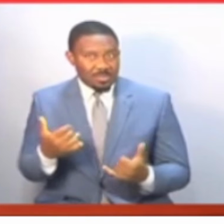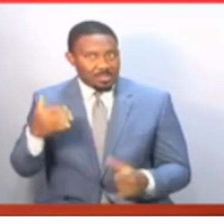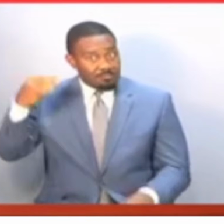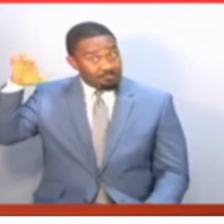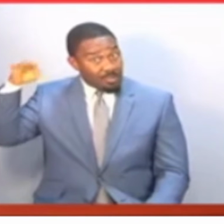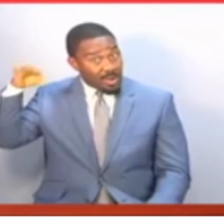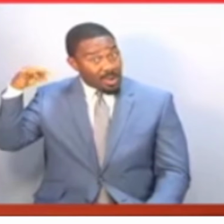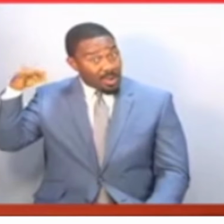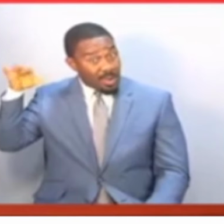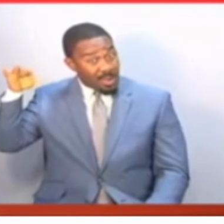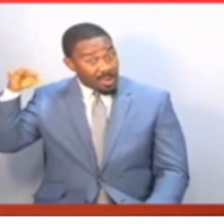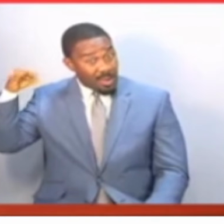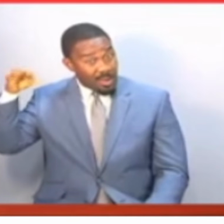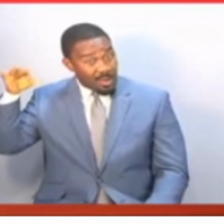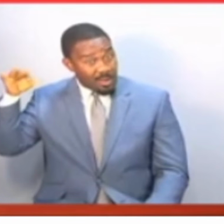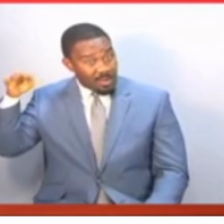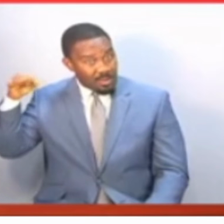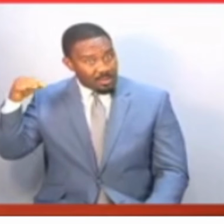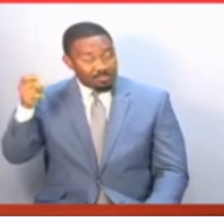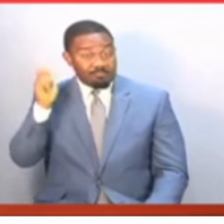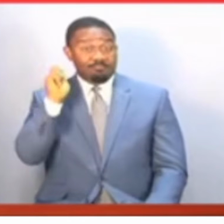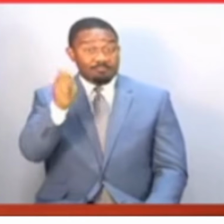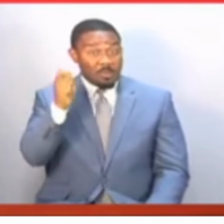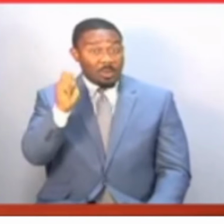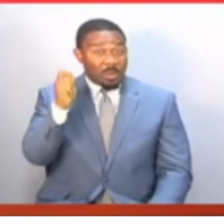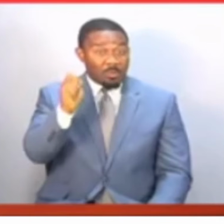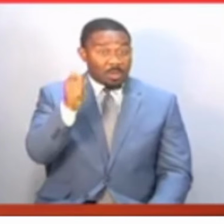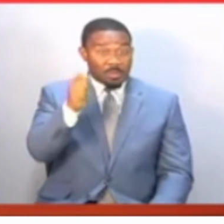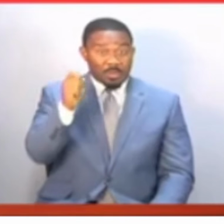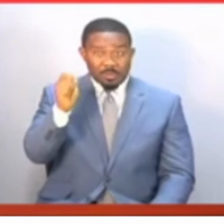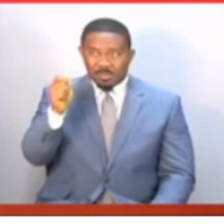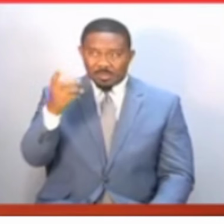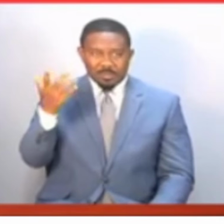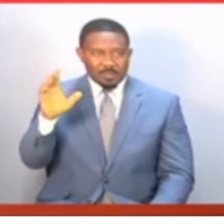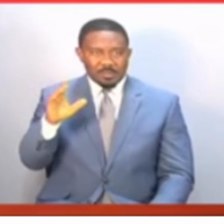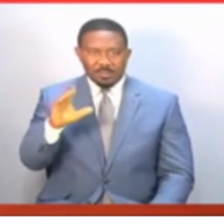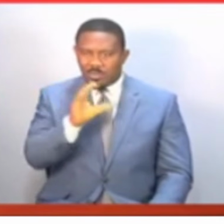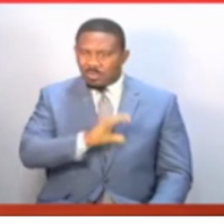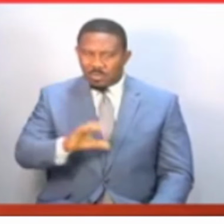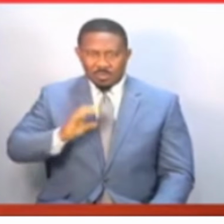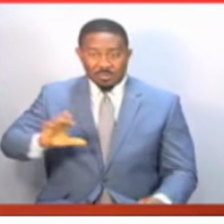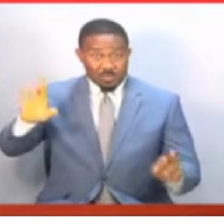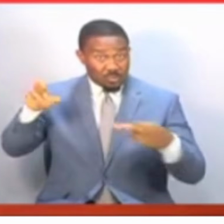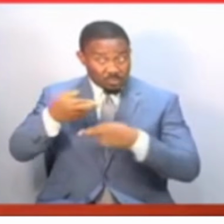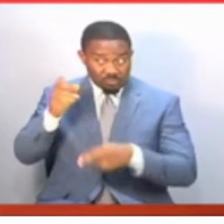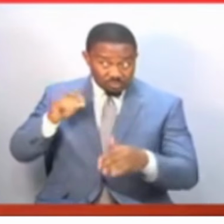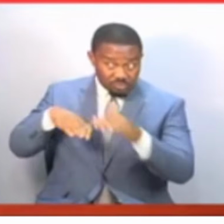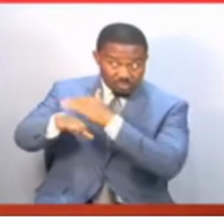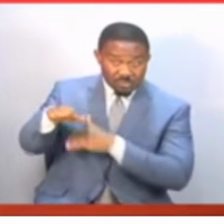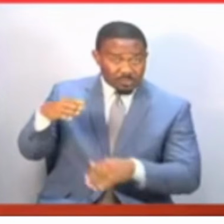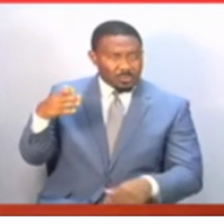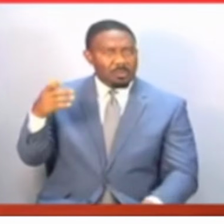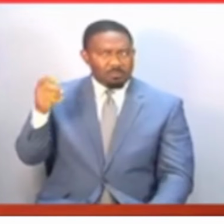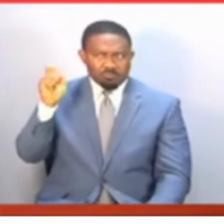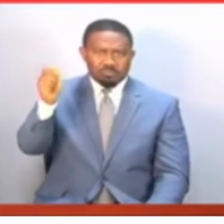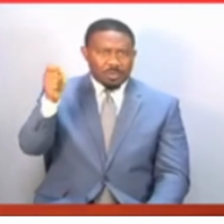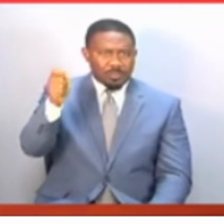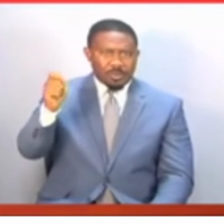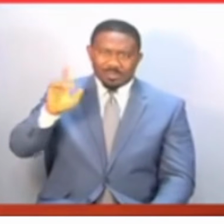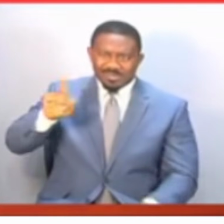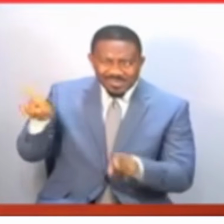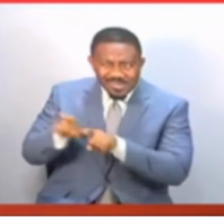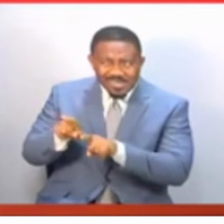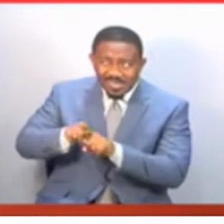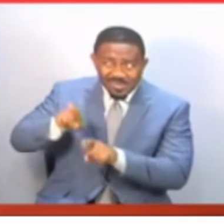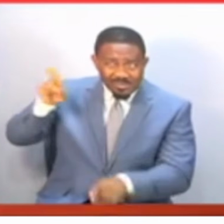bell physically at the committee rooms as well as the